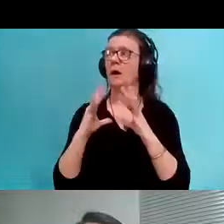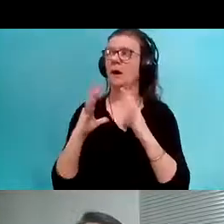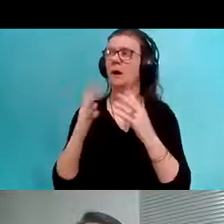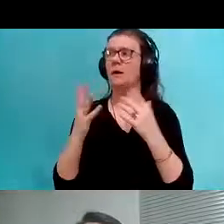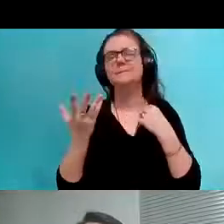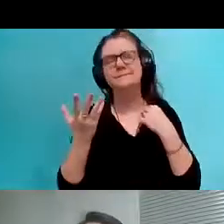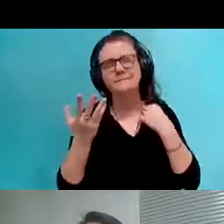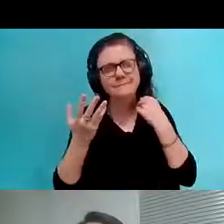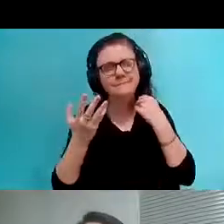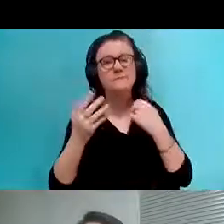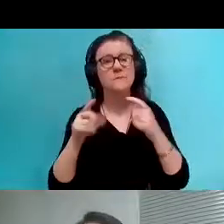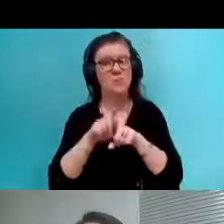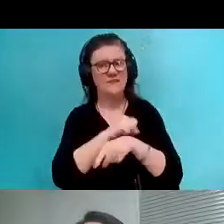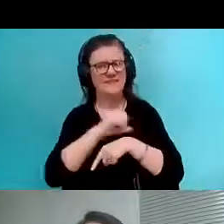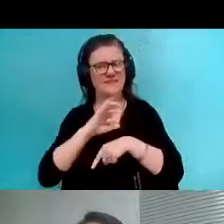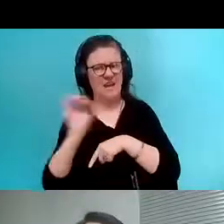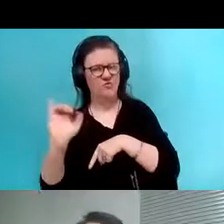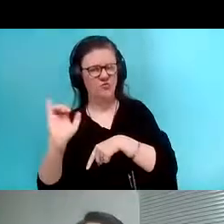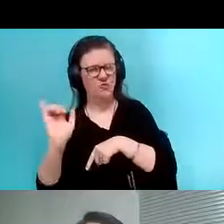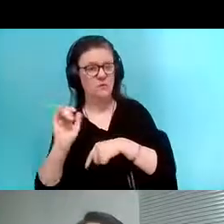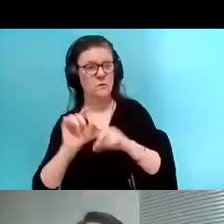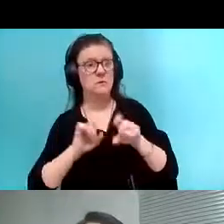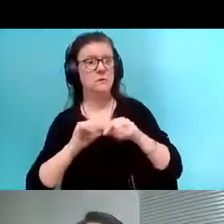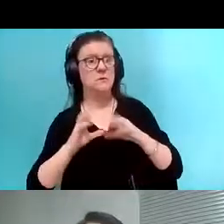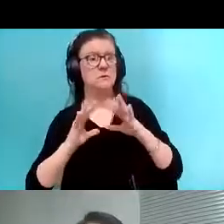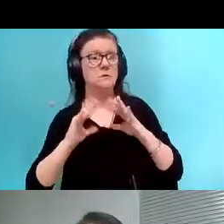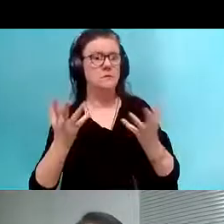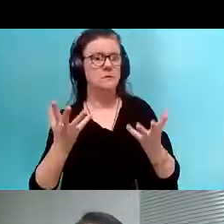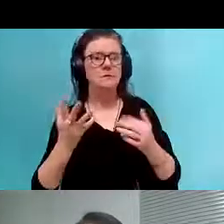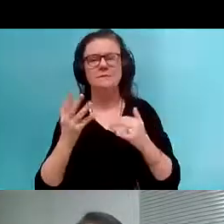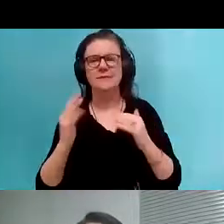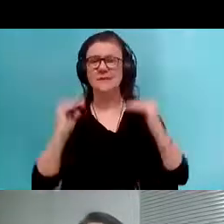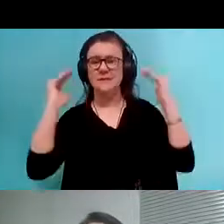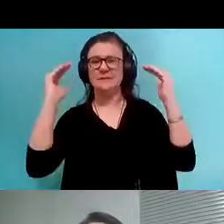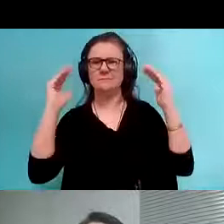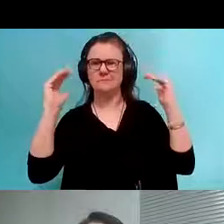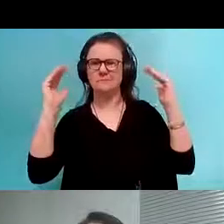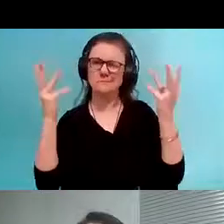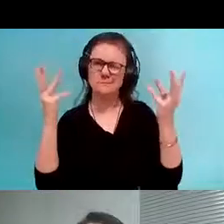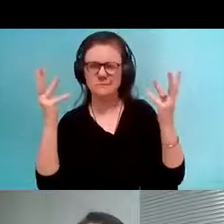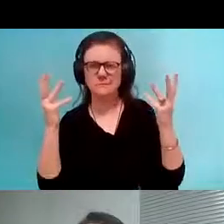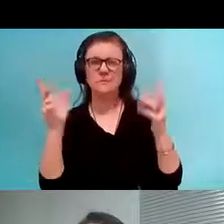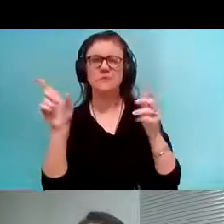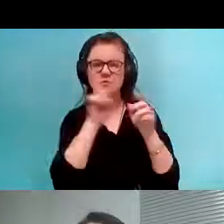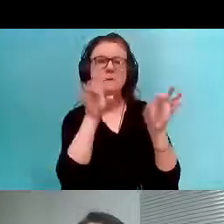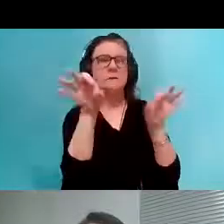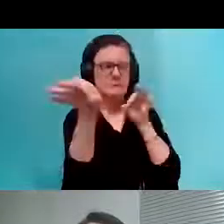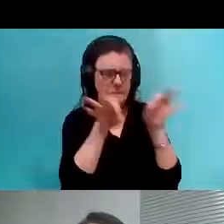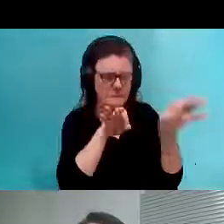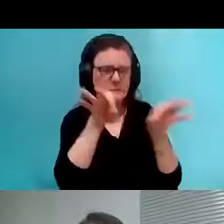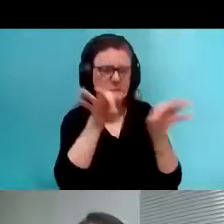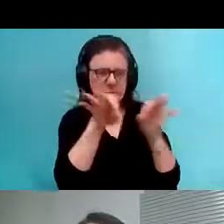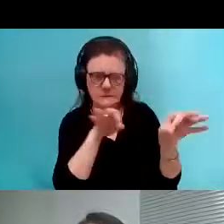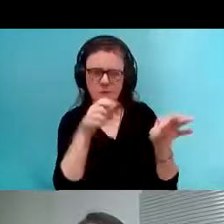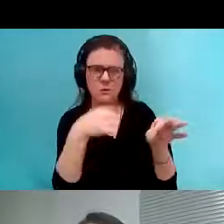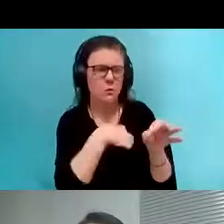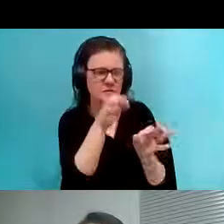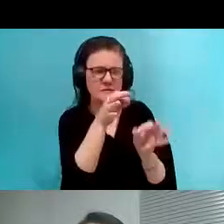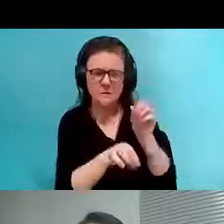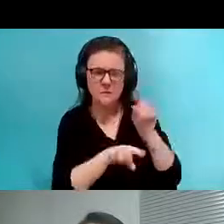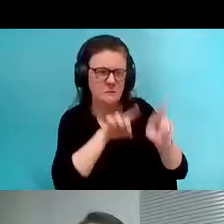well. So the purpose of the questionnaire should be explained very well before administering it.